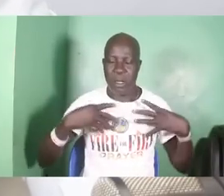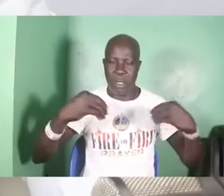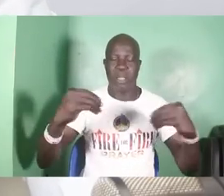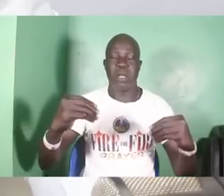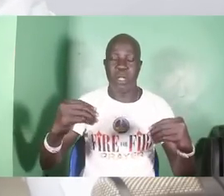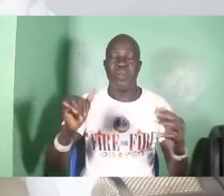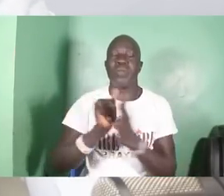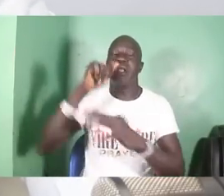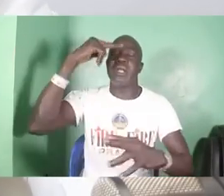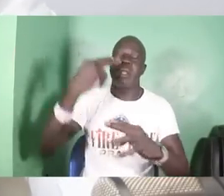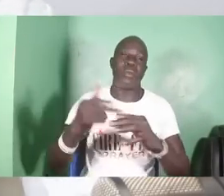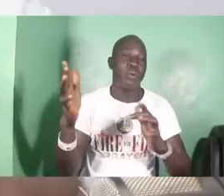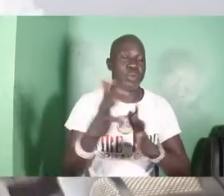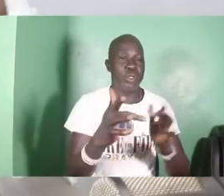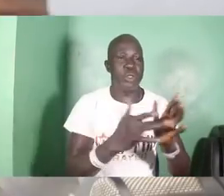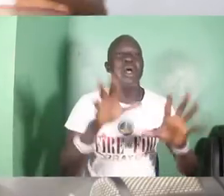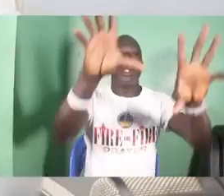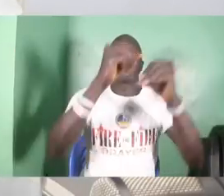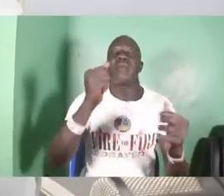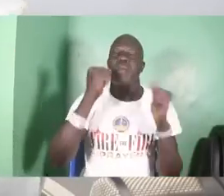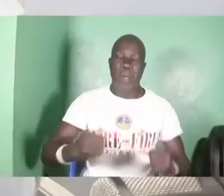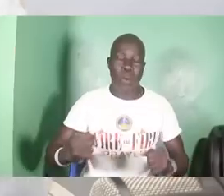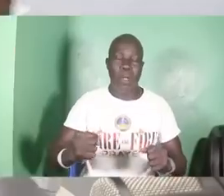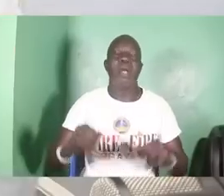the name of Jesus. Oh, yes, Barbara,